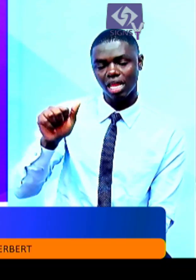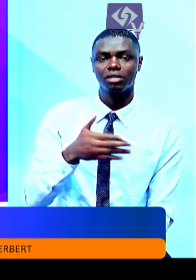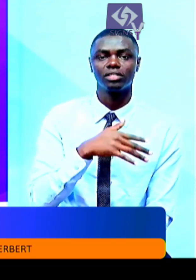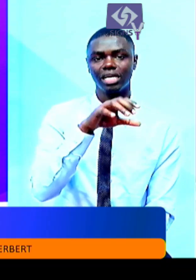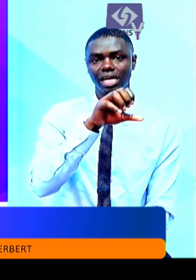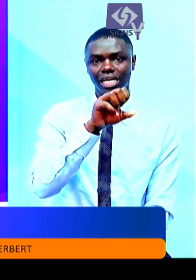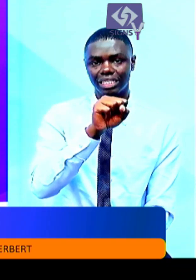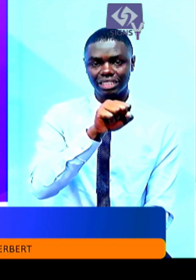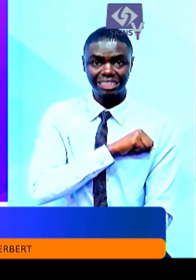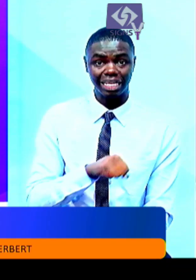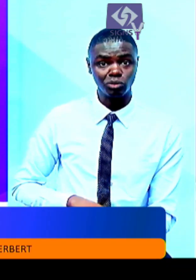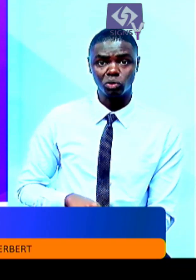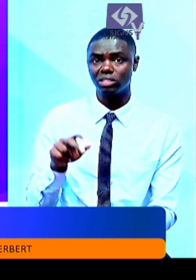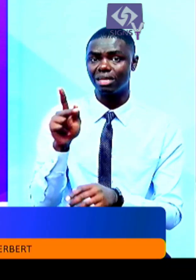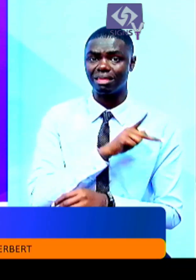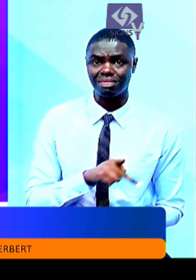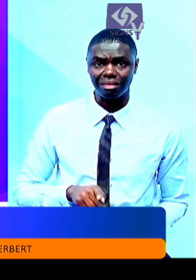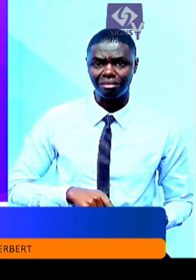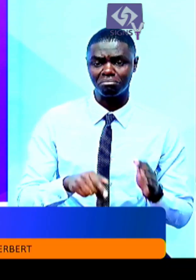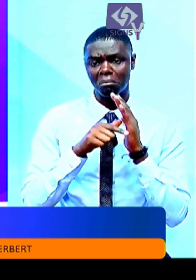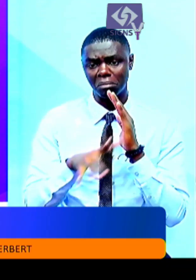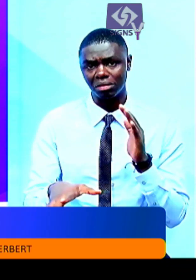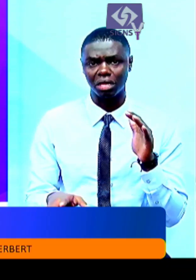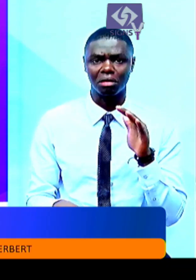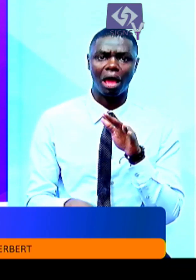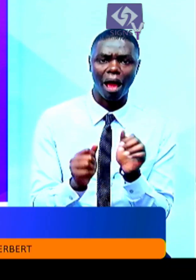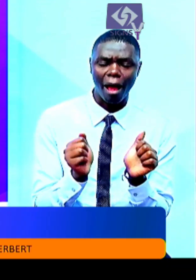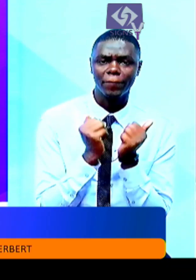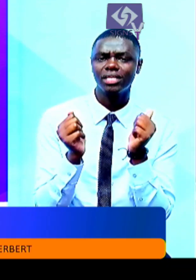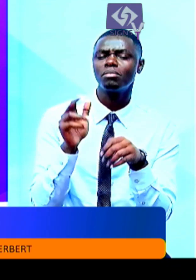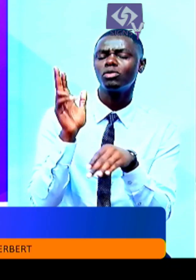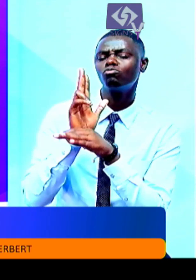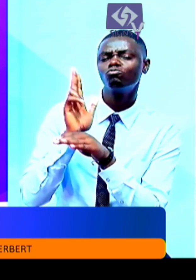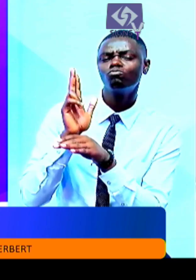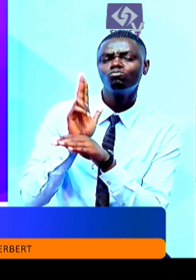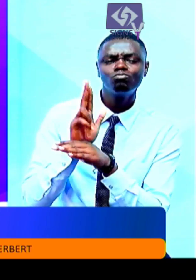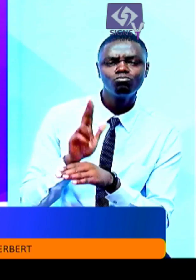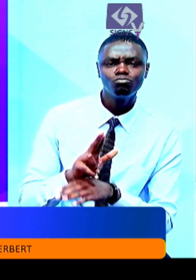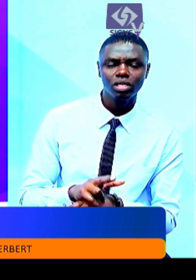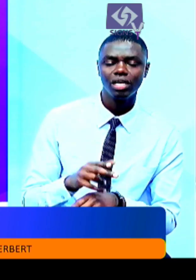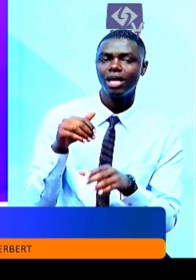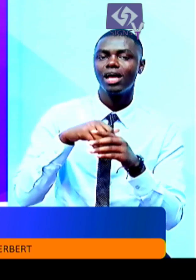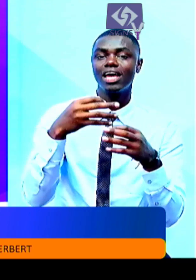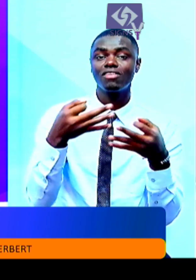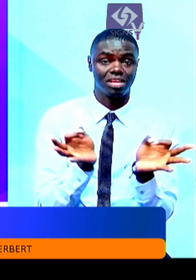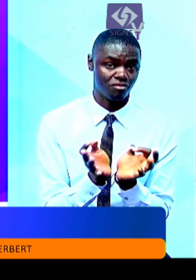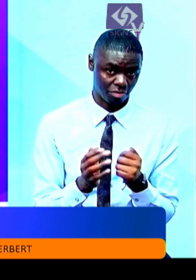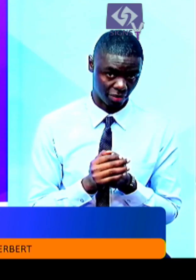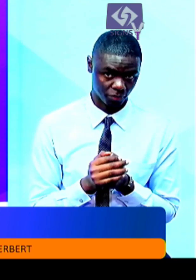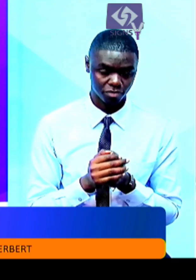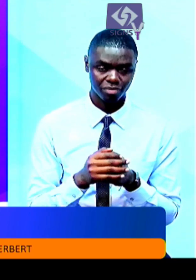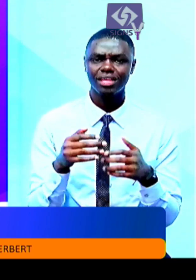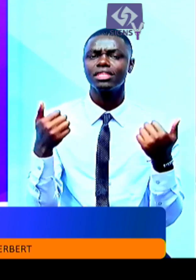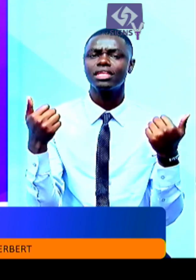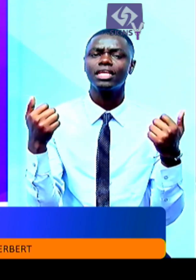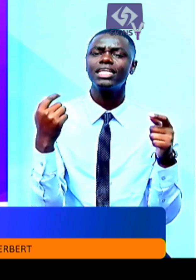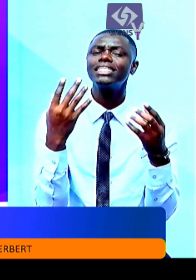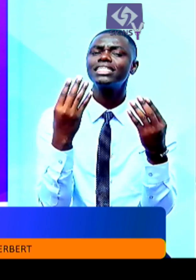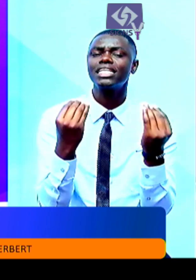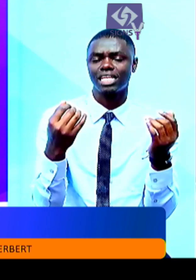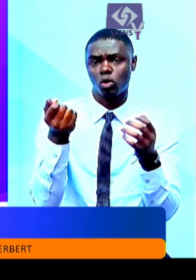saw in the king, in the palace, there's betrayal. Betrayal has been used even in families, in every area. So it's very easy